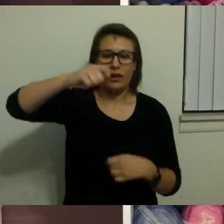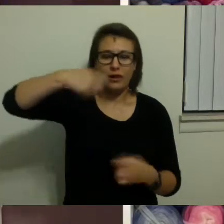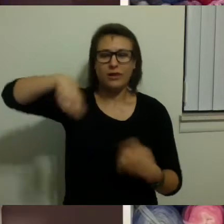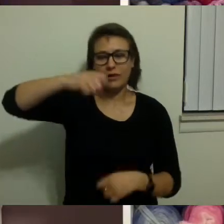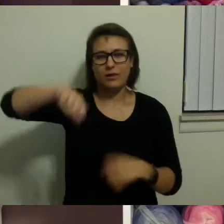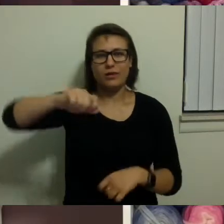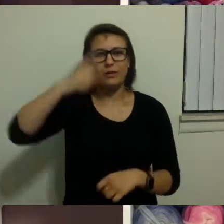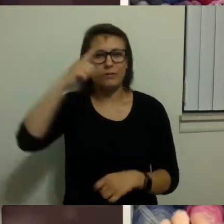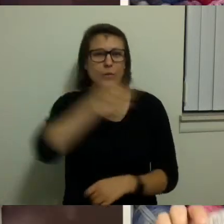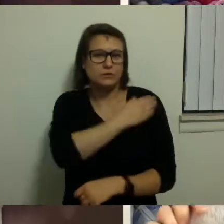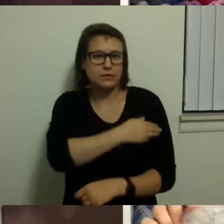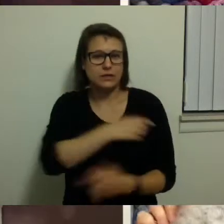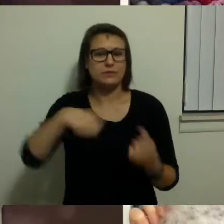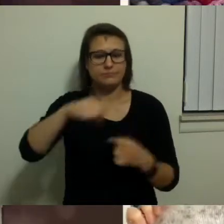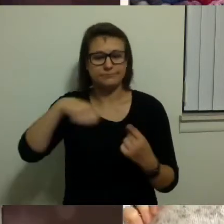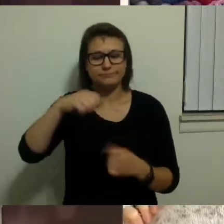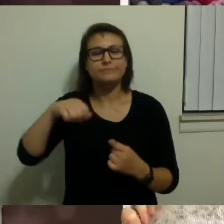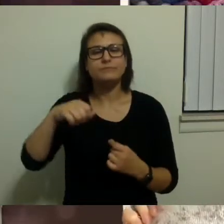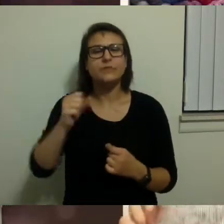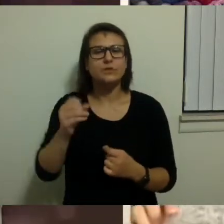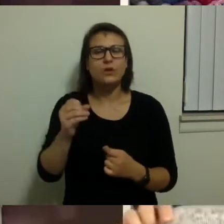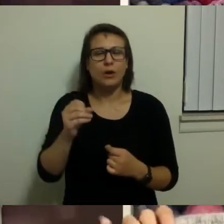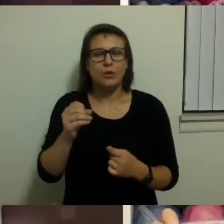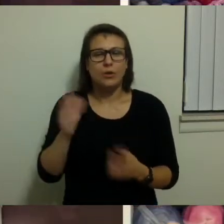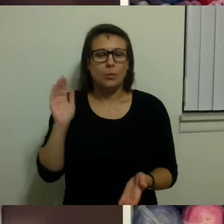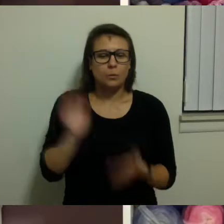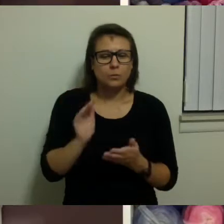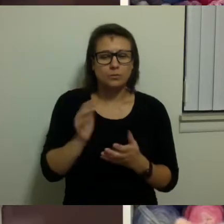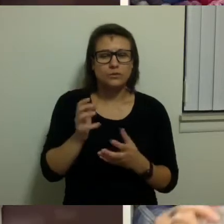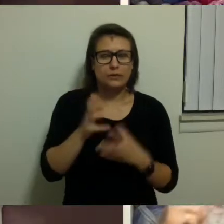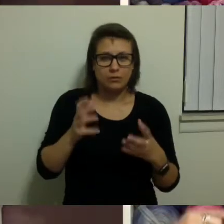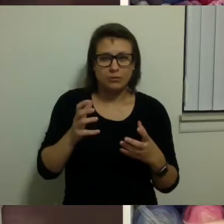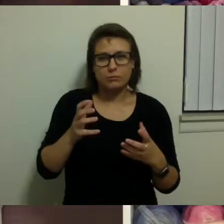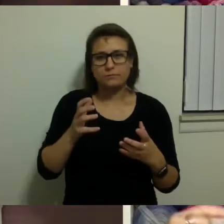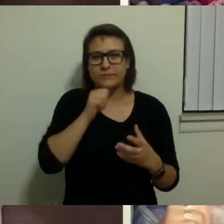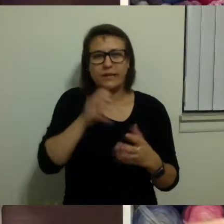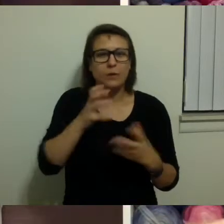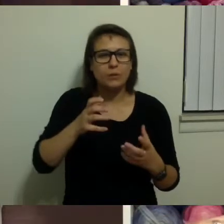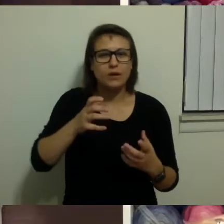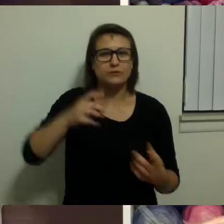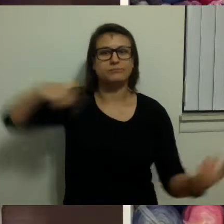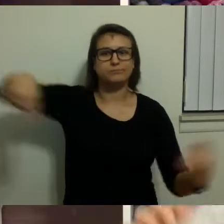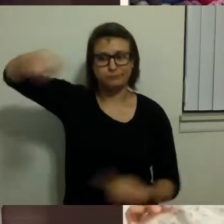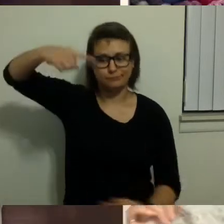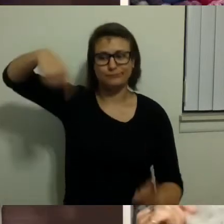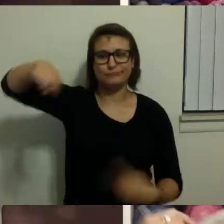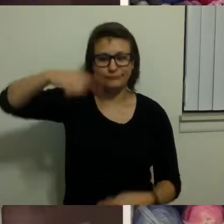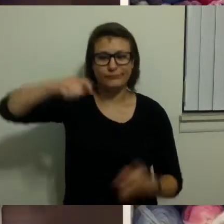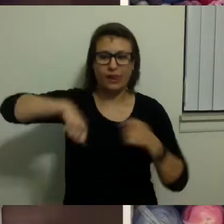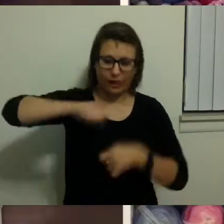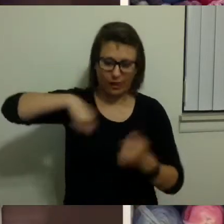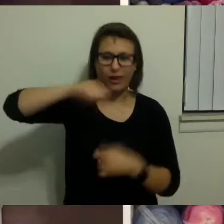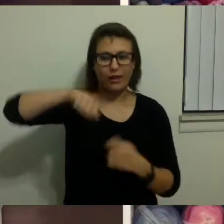little circumference of the sleeve. And that just reduces the amount of bulk that you're flipping all over the place.